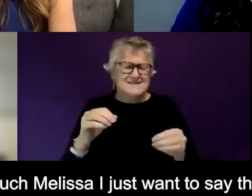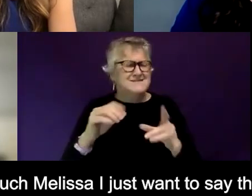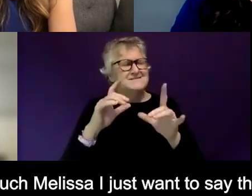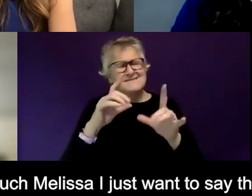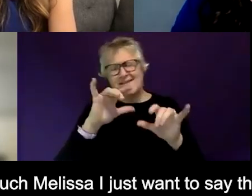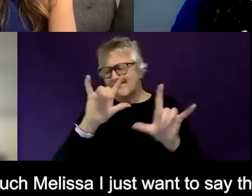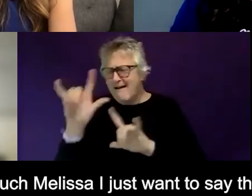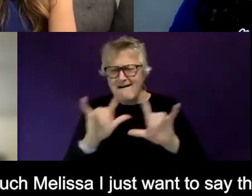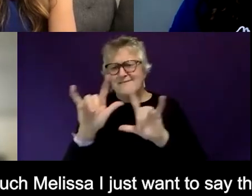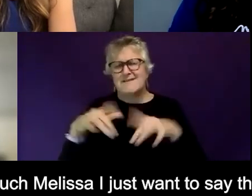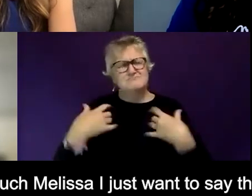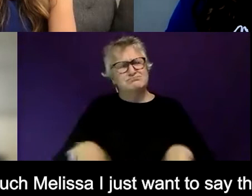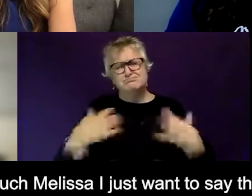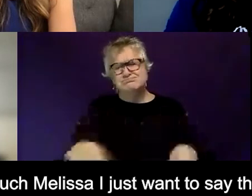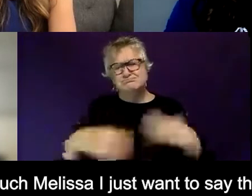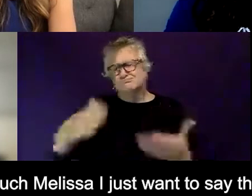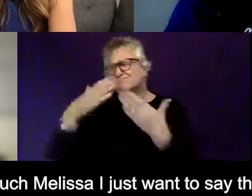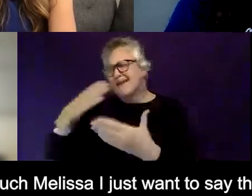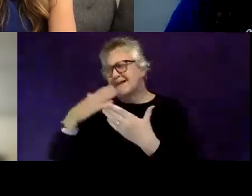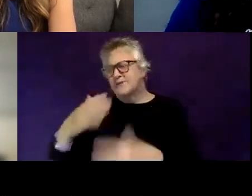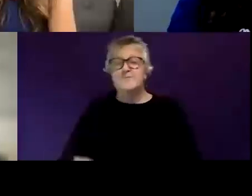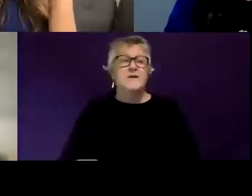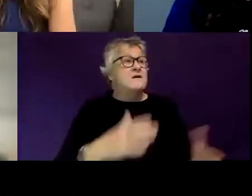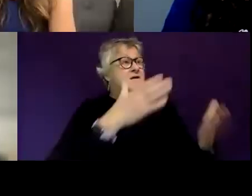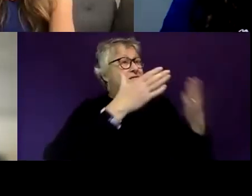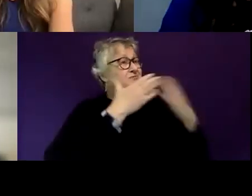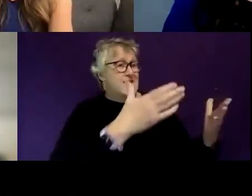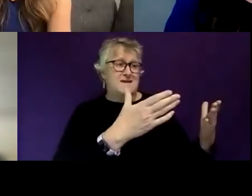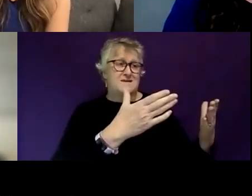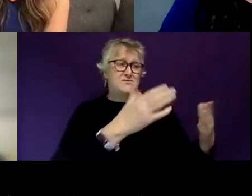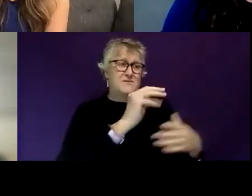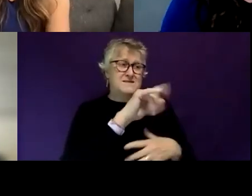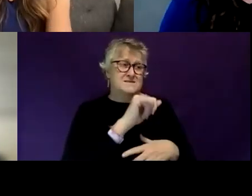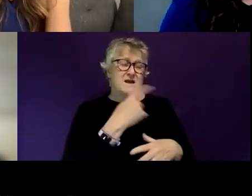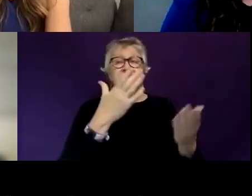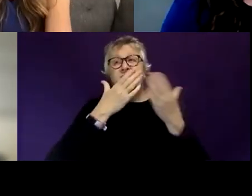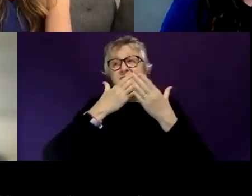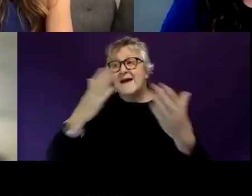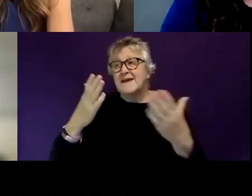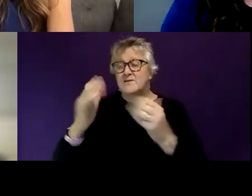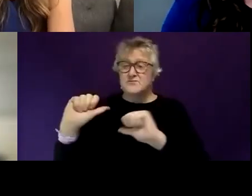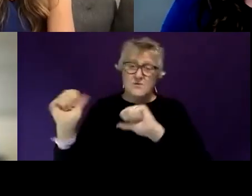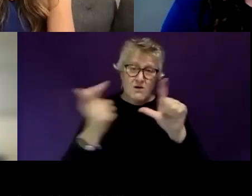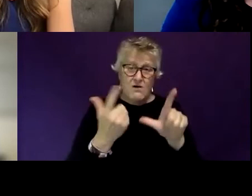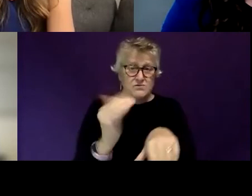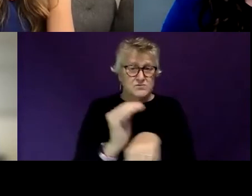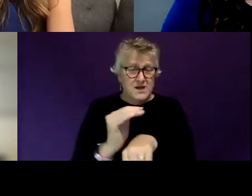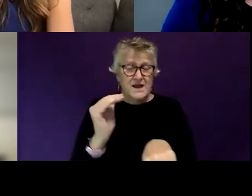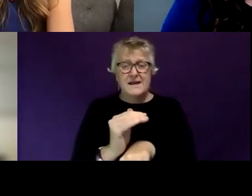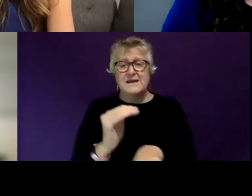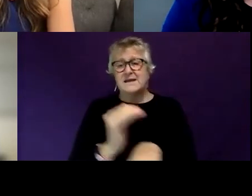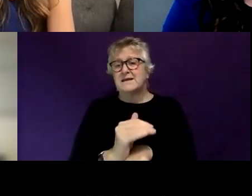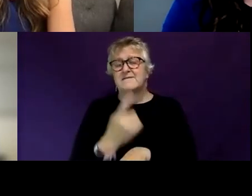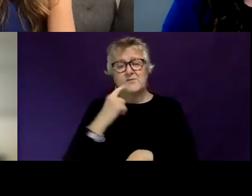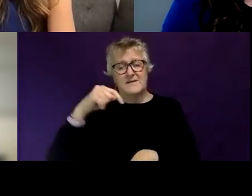Thank you so much, Melissa. I just want to say thank you to everyone that has put this amazing panel together. A